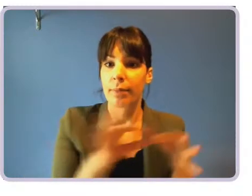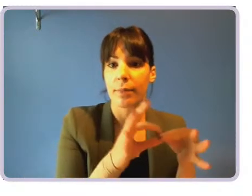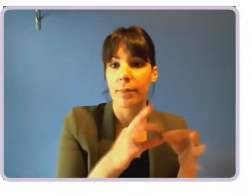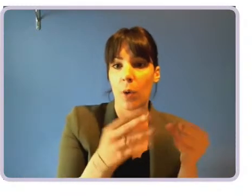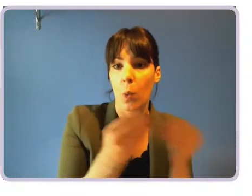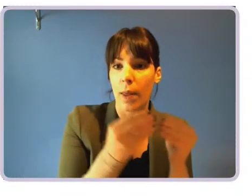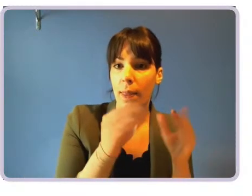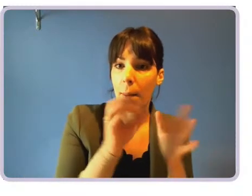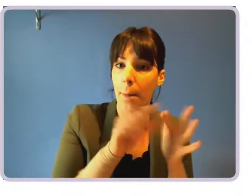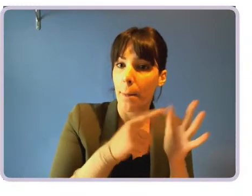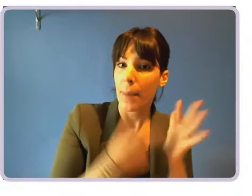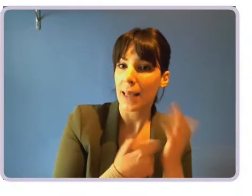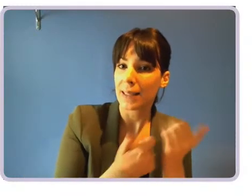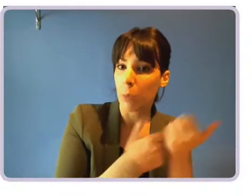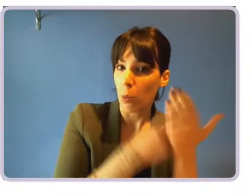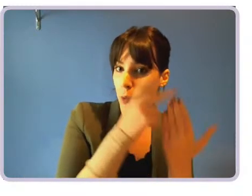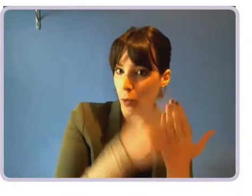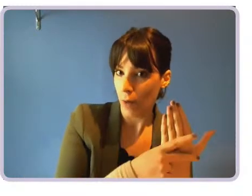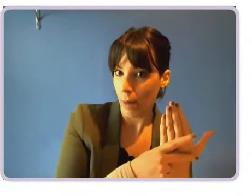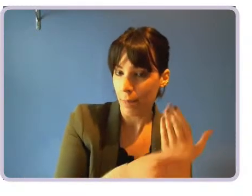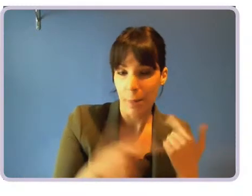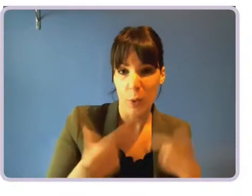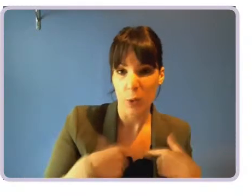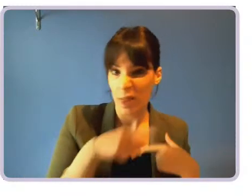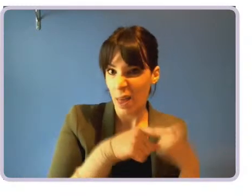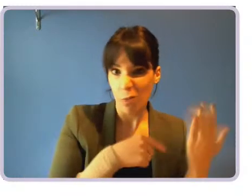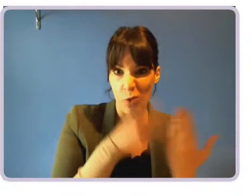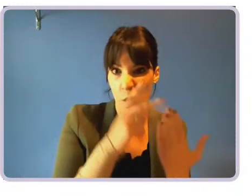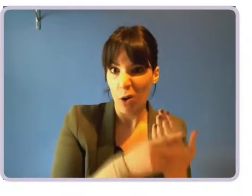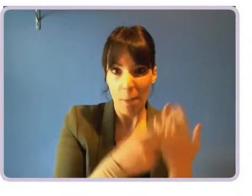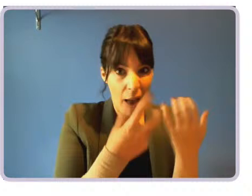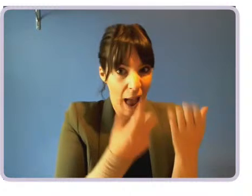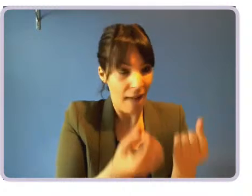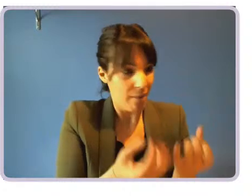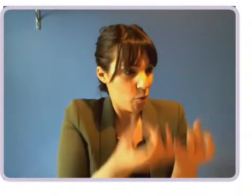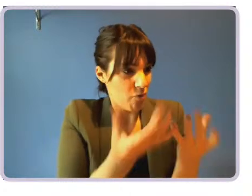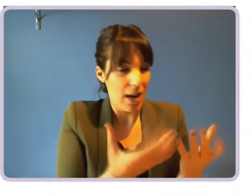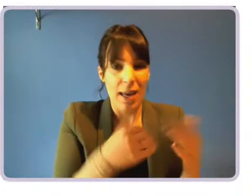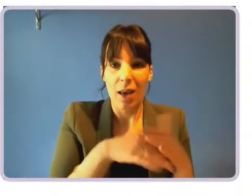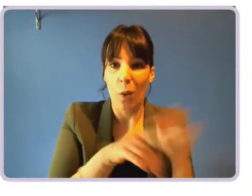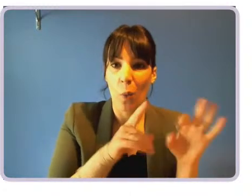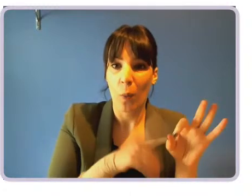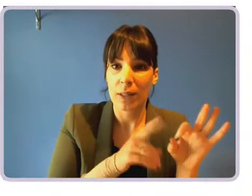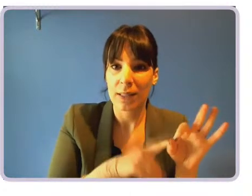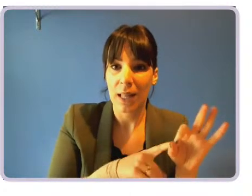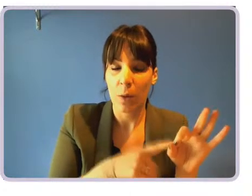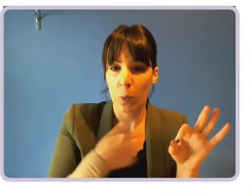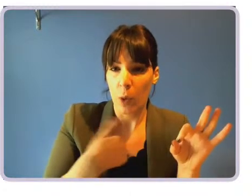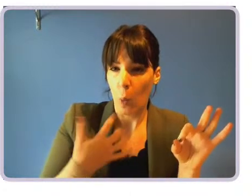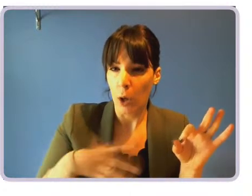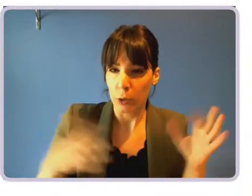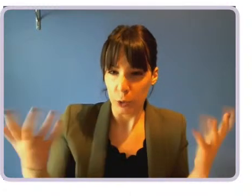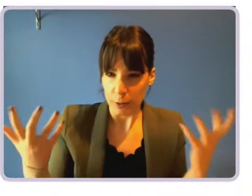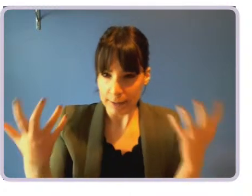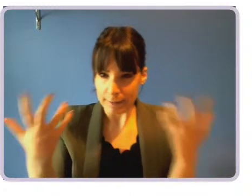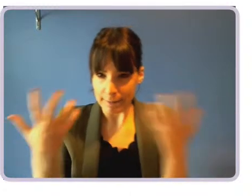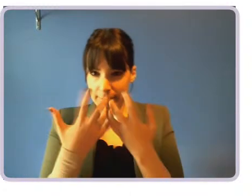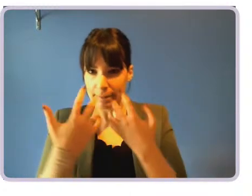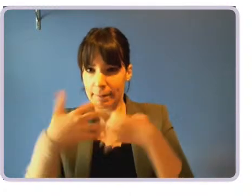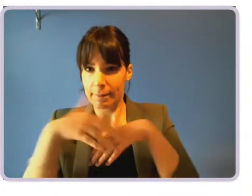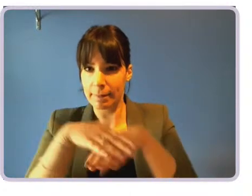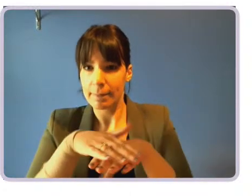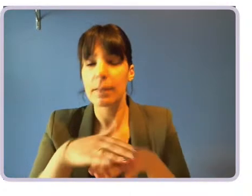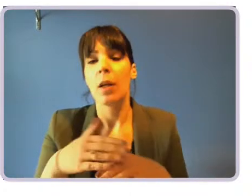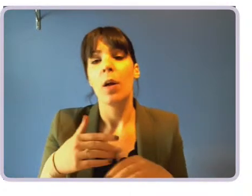program that's already happening in Queensland. And we needed to find a way to knit these two things together and introduce a